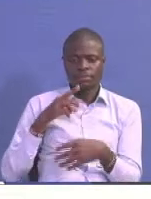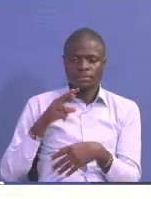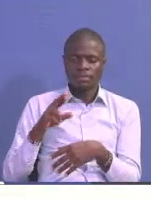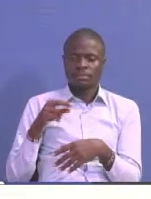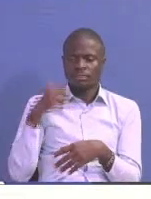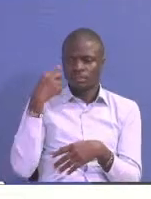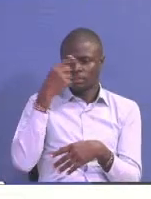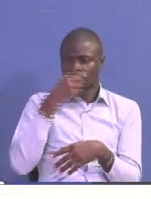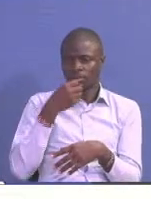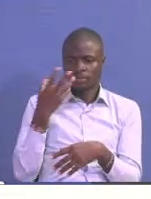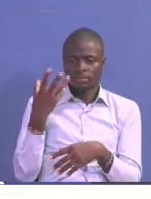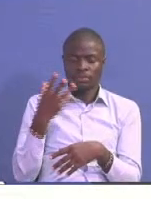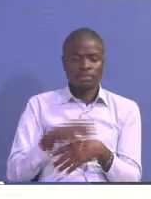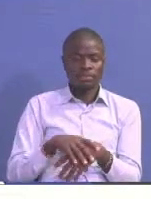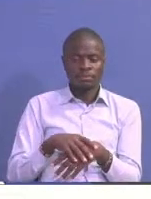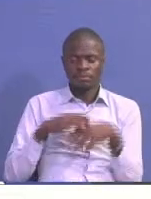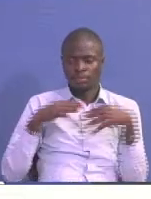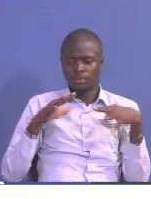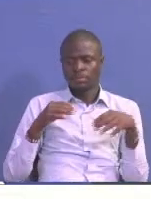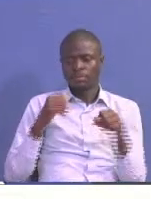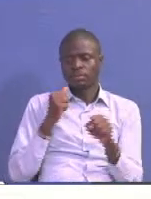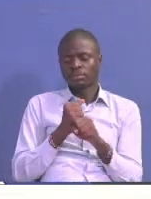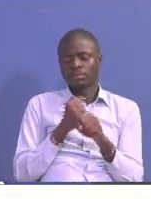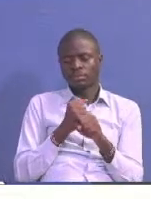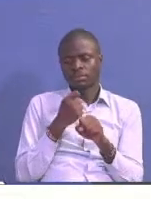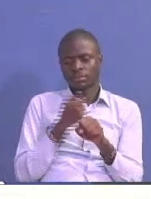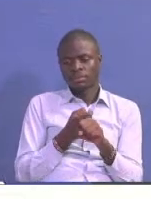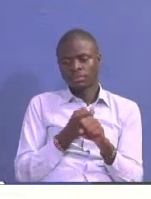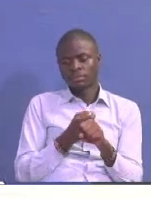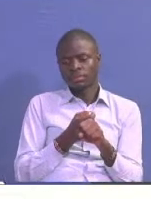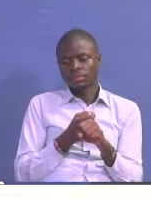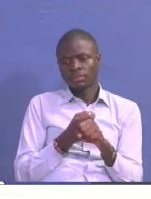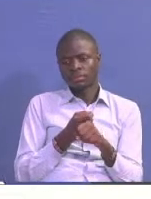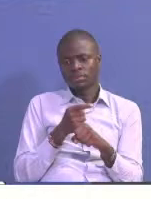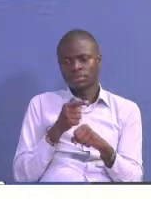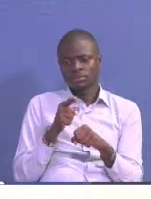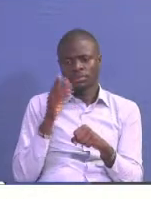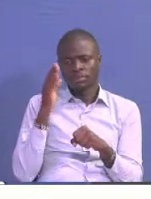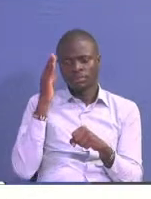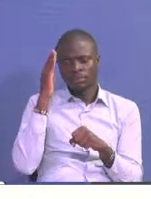wonderful. And the people worked very hard. They